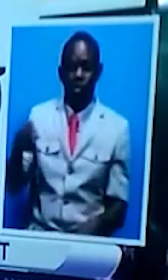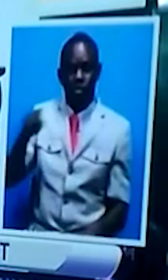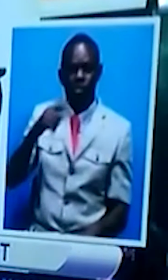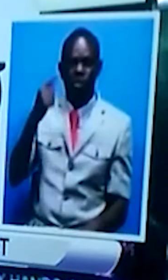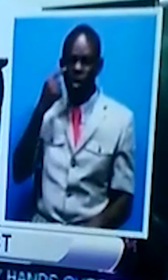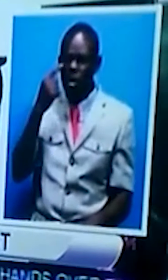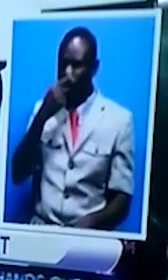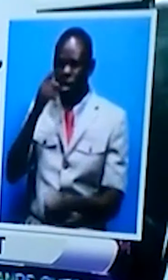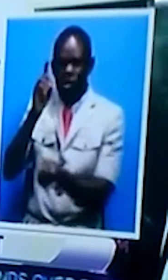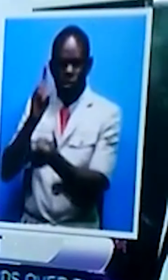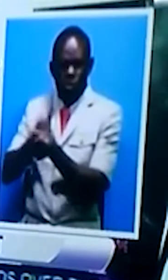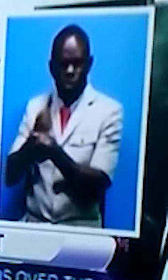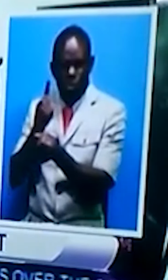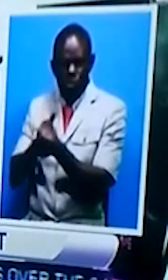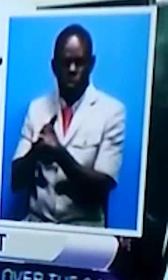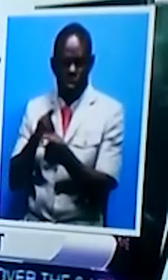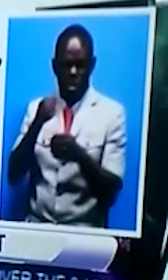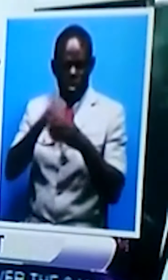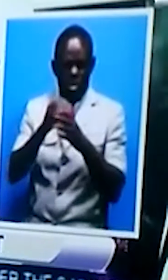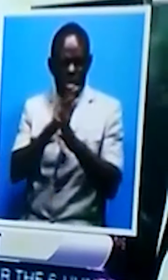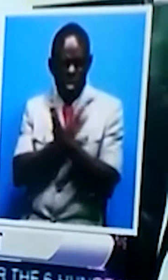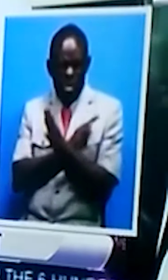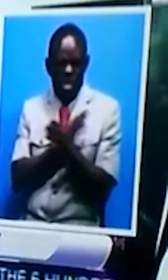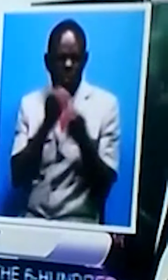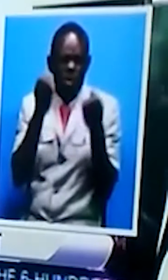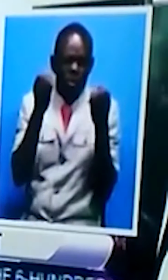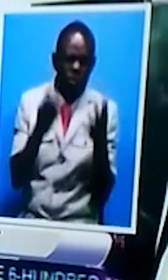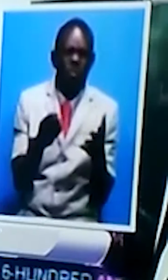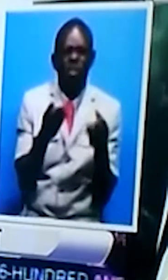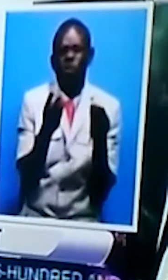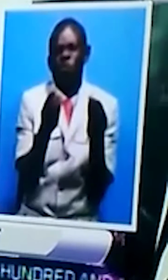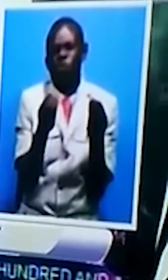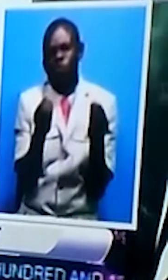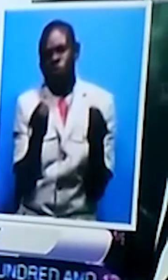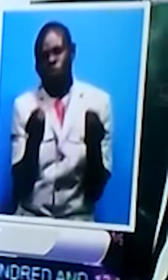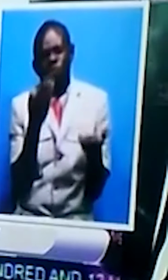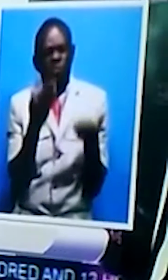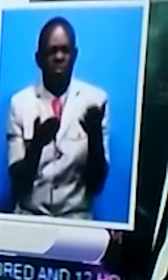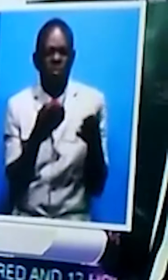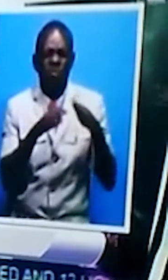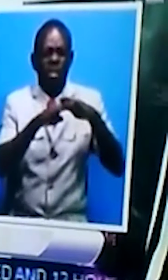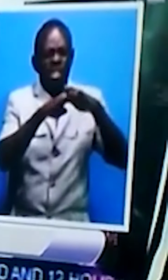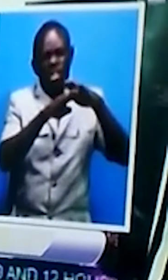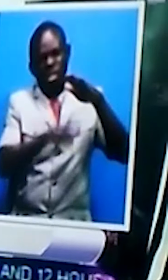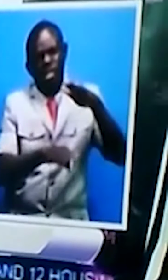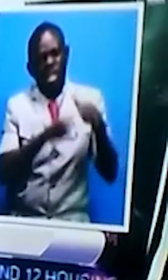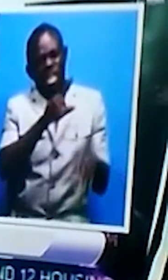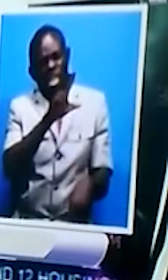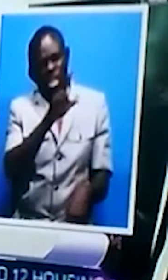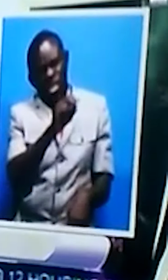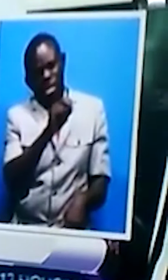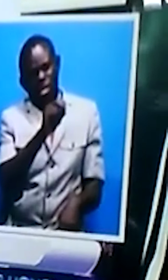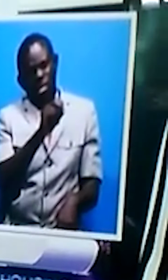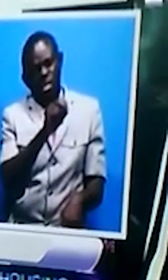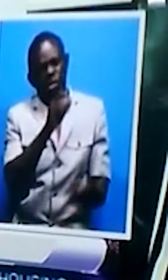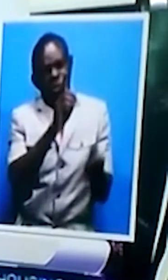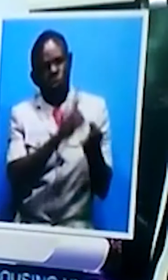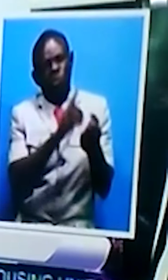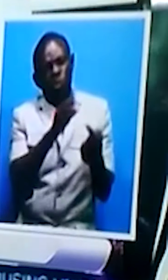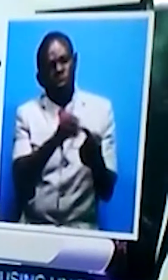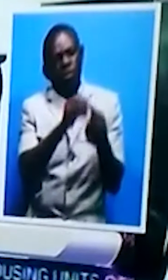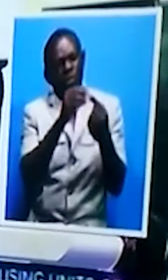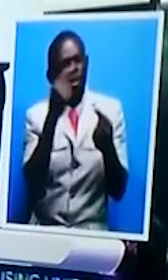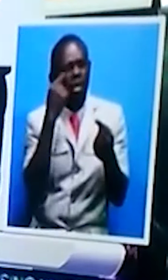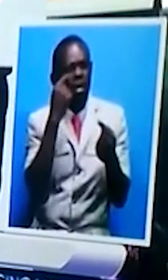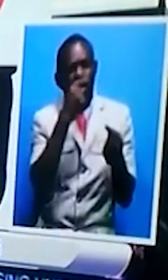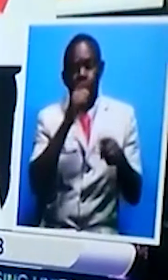doctors in Zambia, you're talking of maybe less than 30 eye doctors in Zambia versus the population, which is over 16 million.